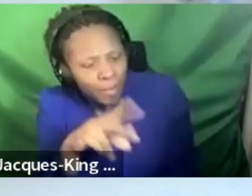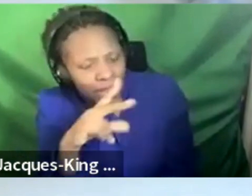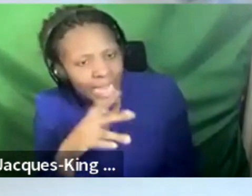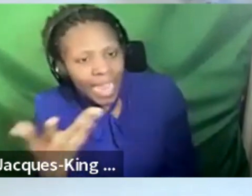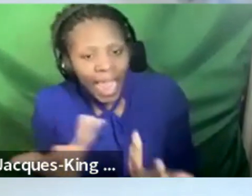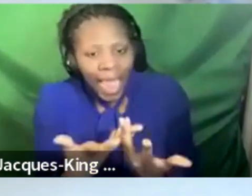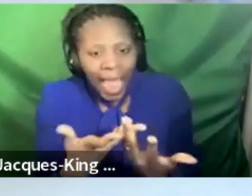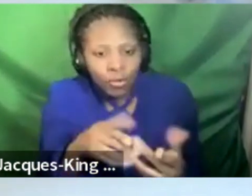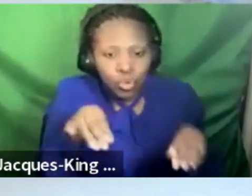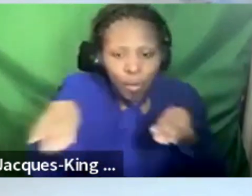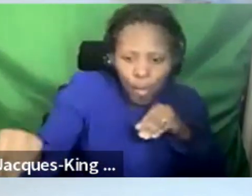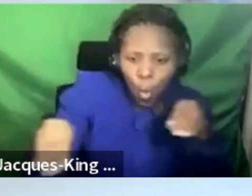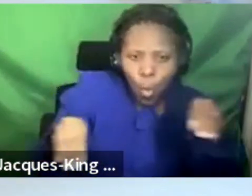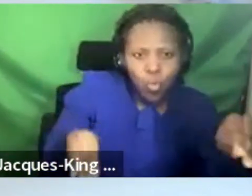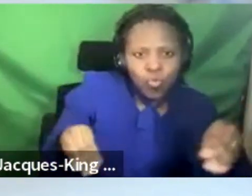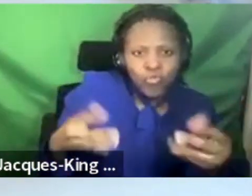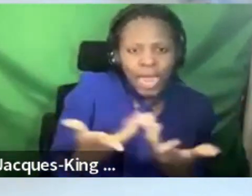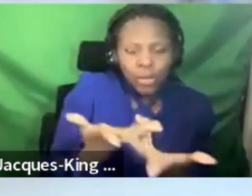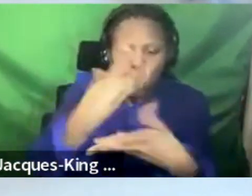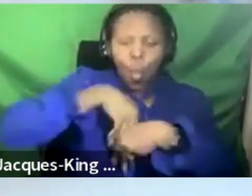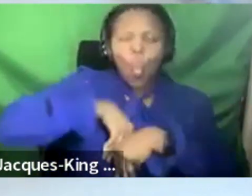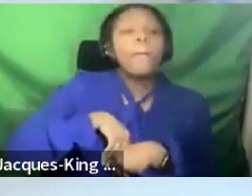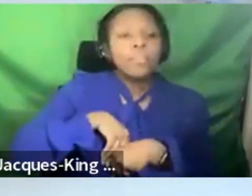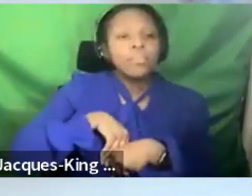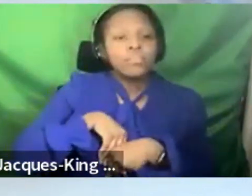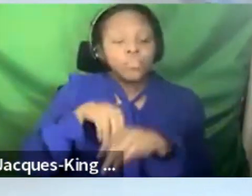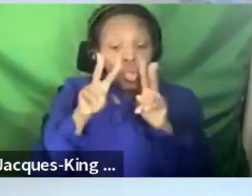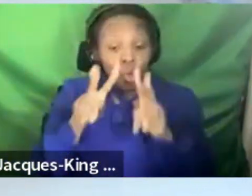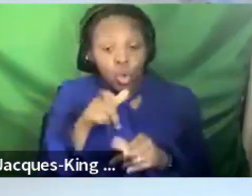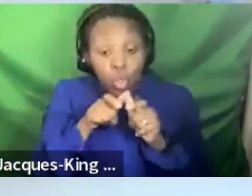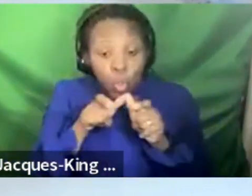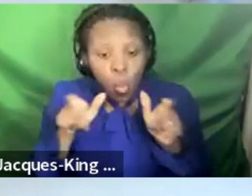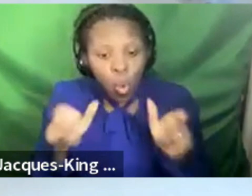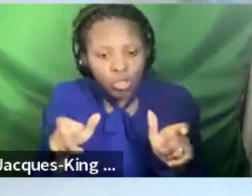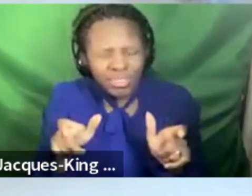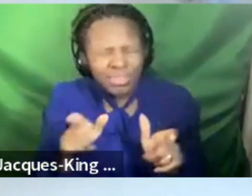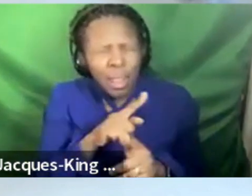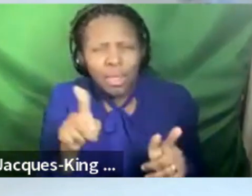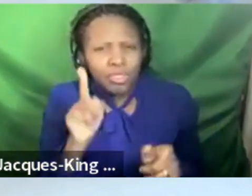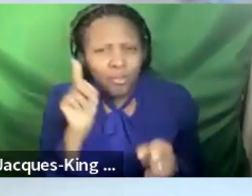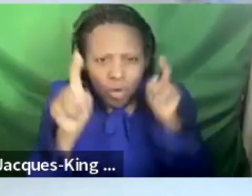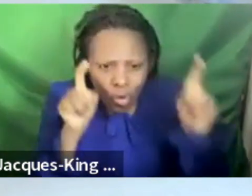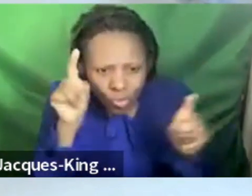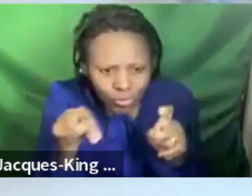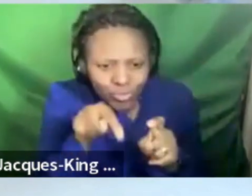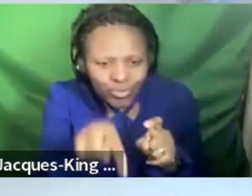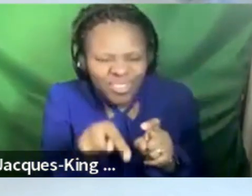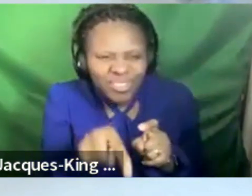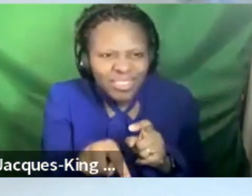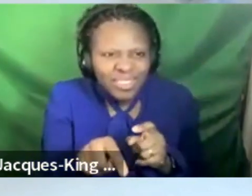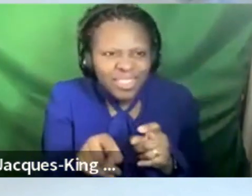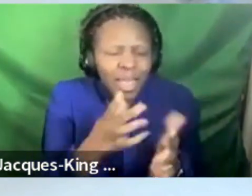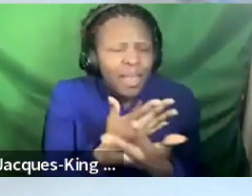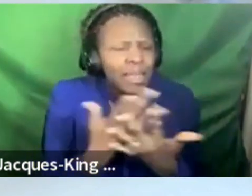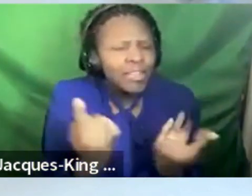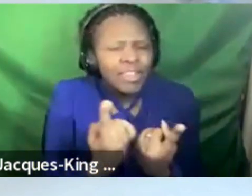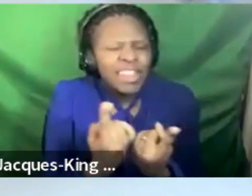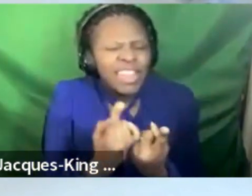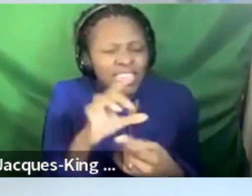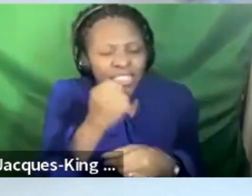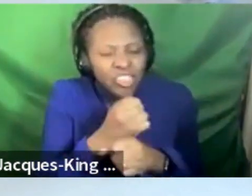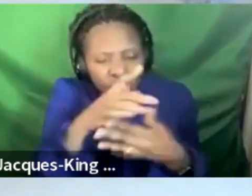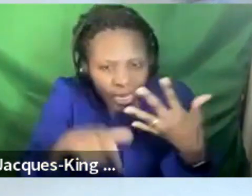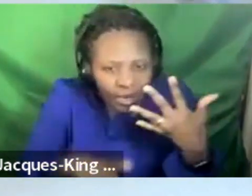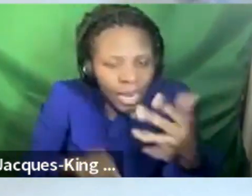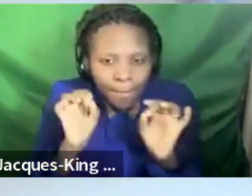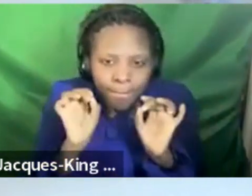you'll know how to speak, and you'll know how to inhabit it. And because once you look at the words, there's so many clues, and all